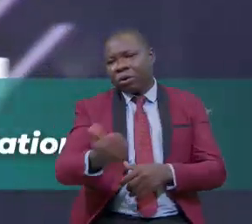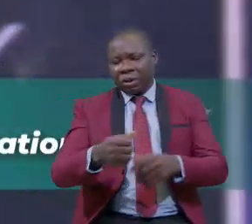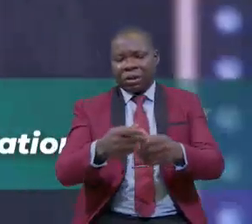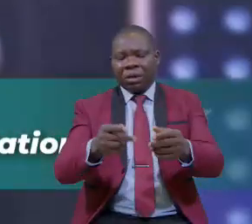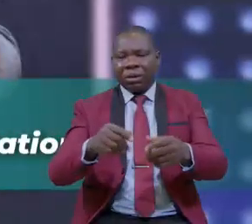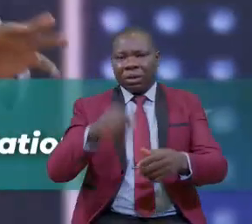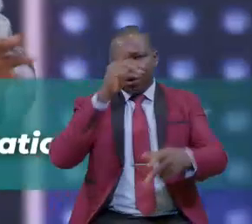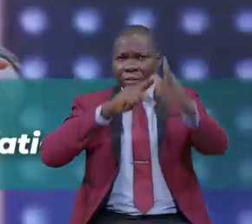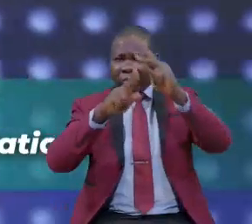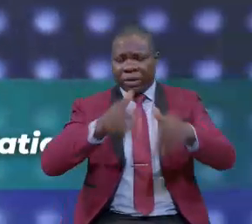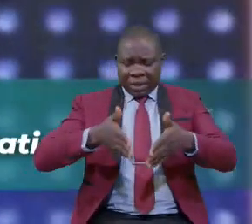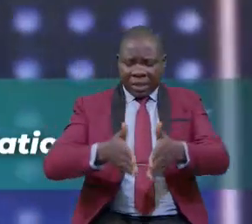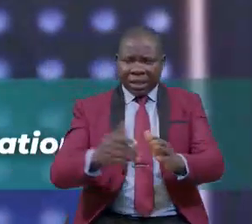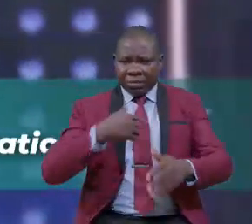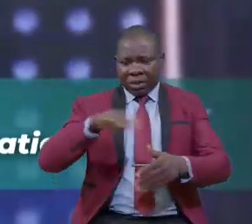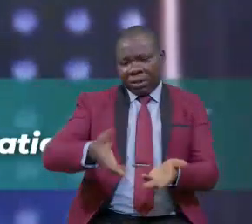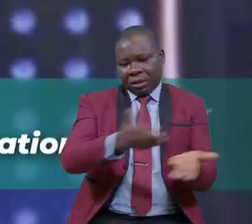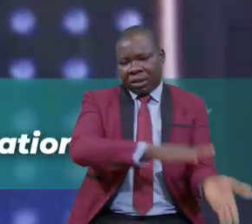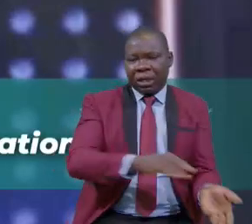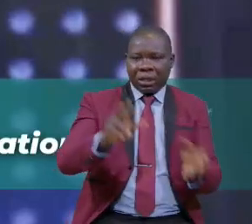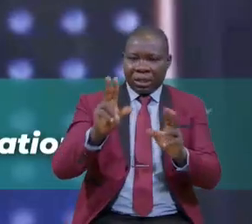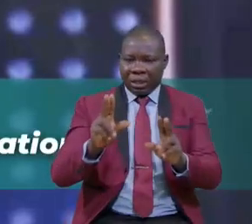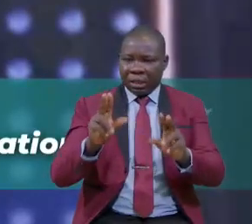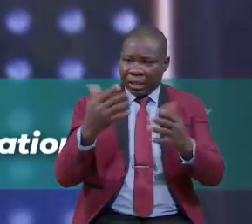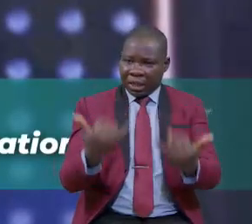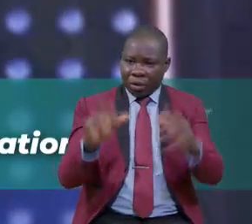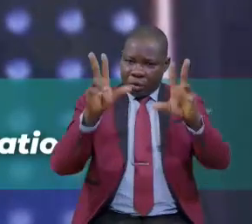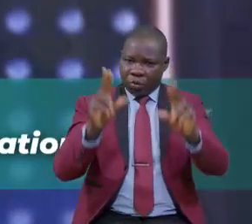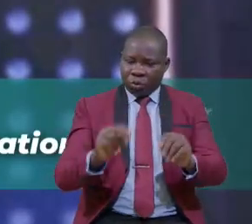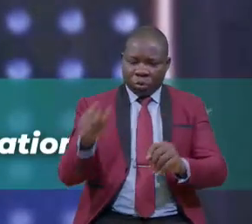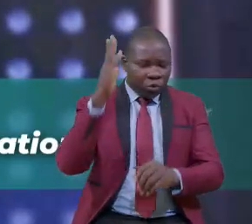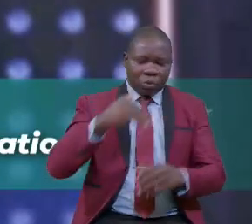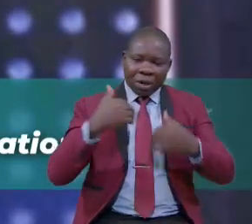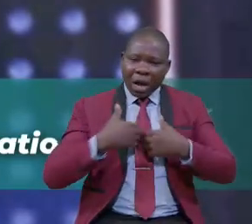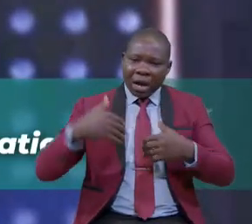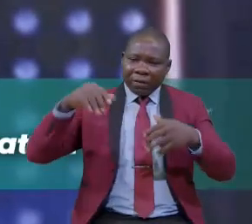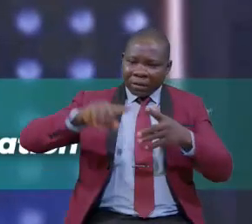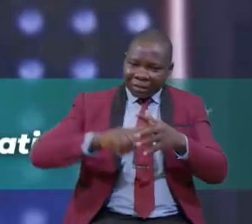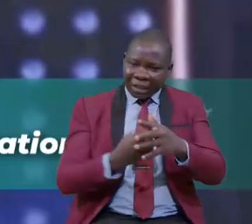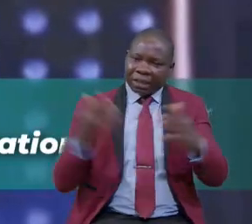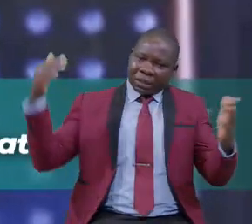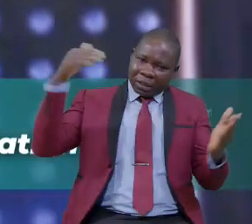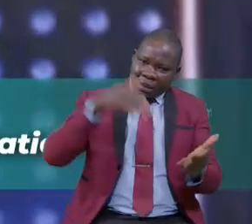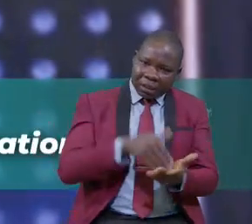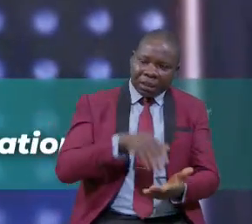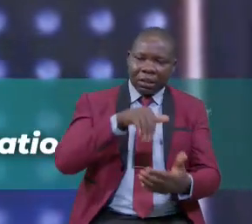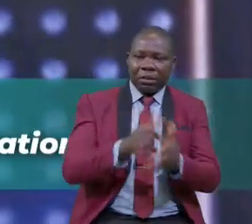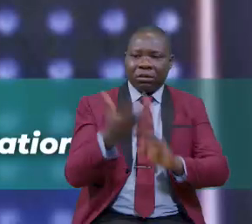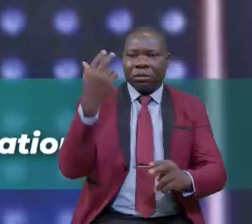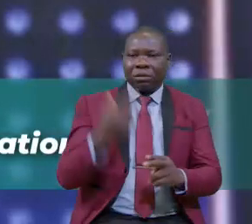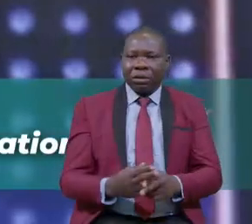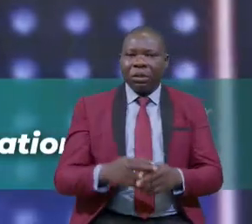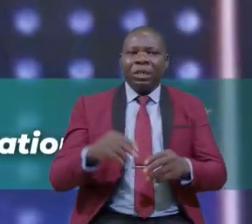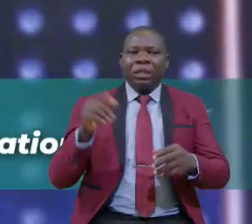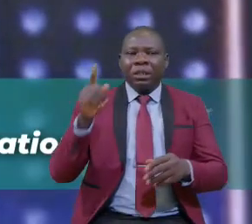giveth power to the faint, and to them that have no might, he increases strength. In